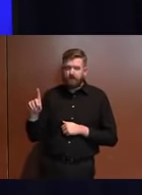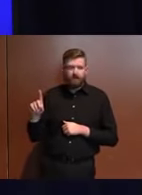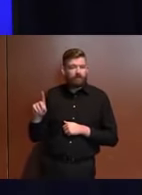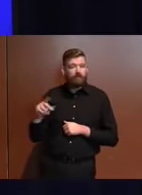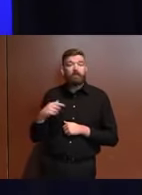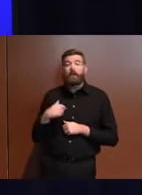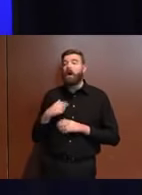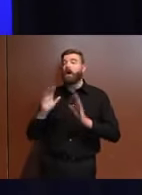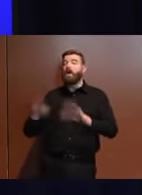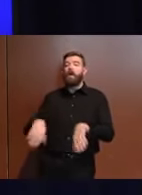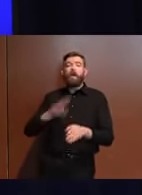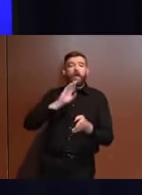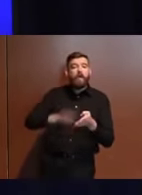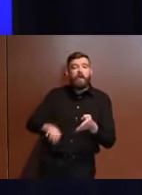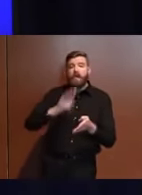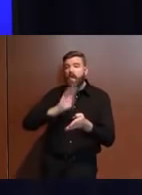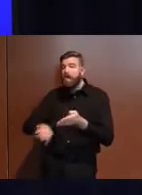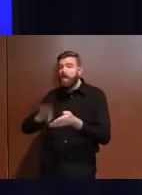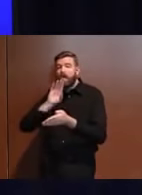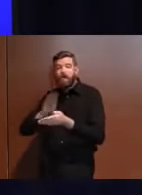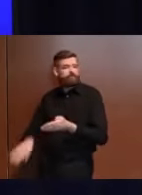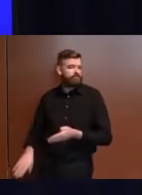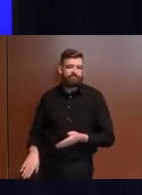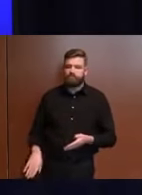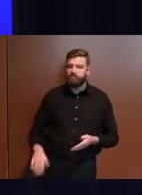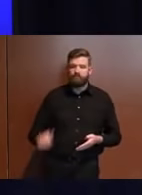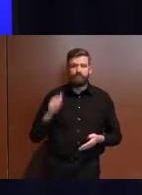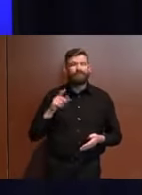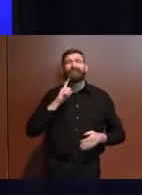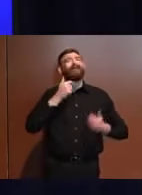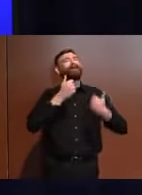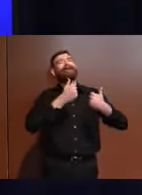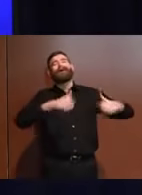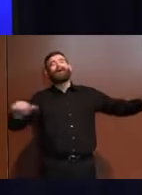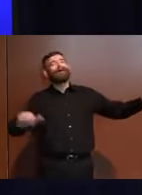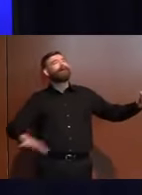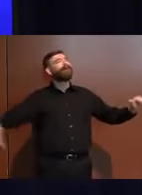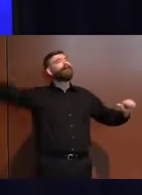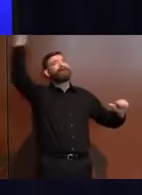that's whether it's Lakewood or any community or